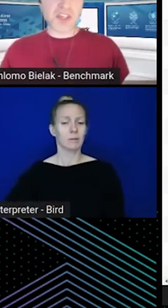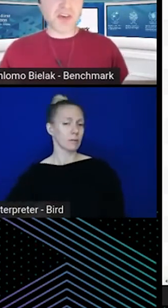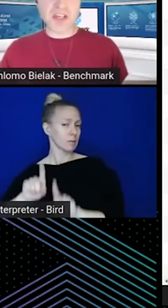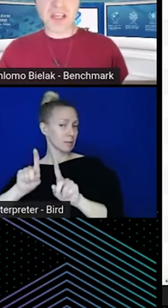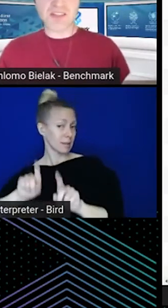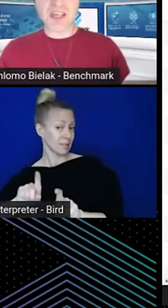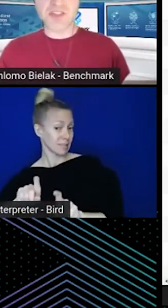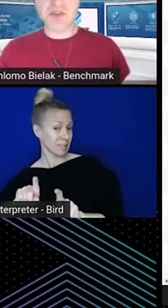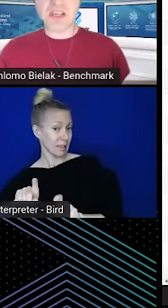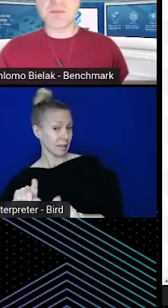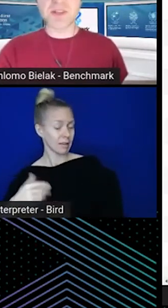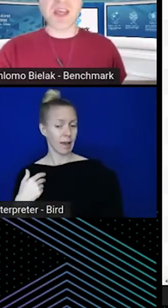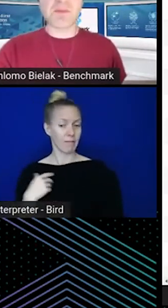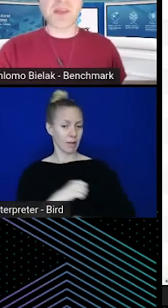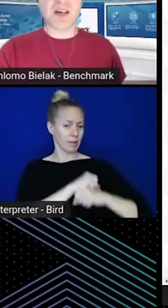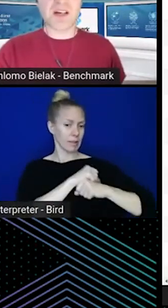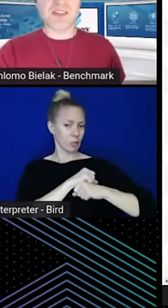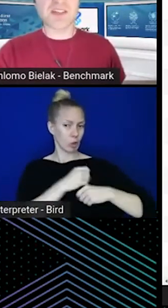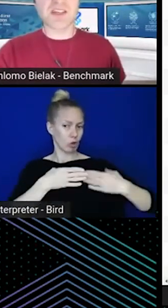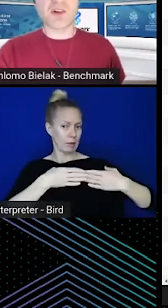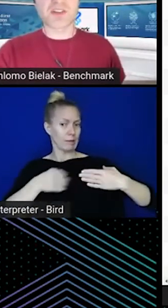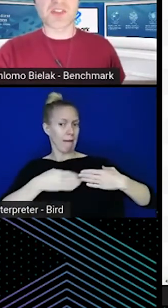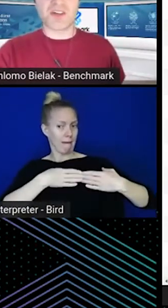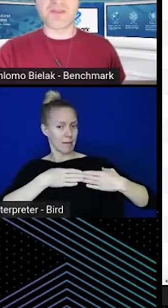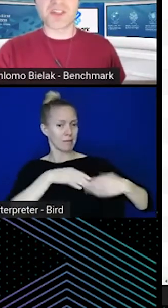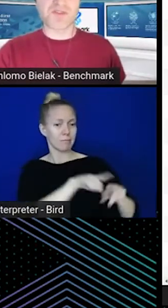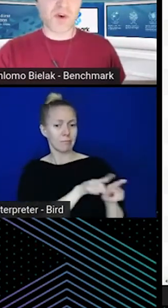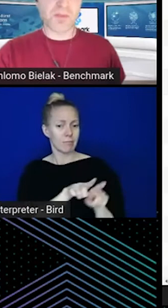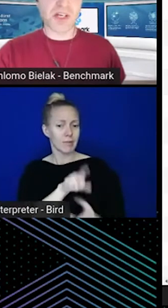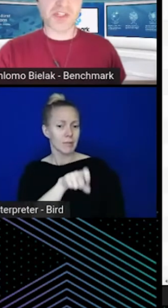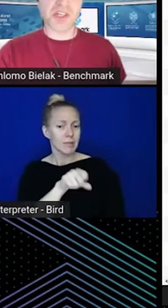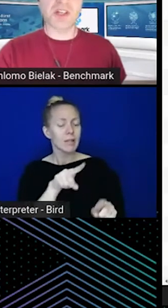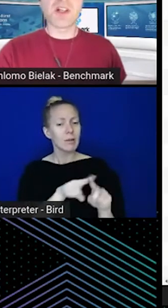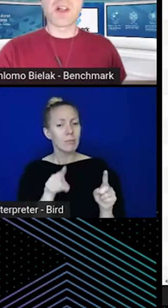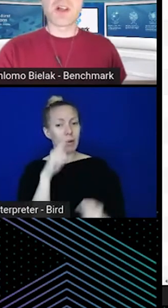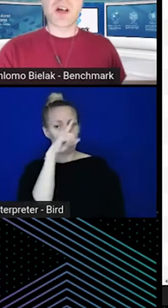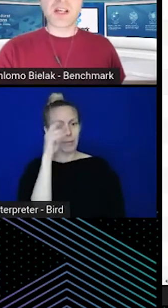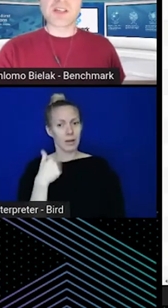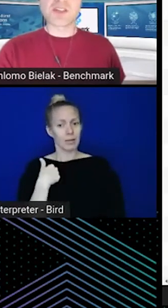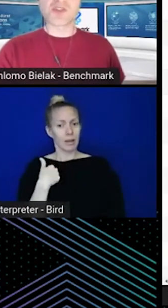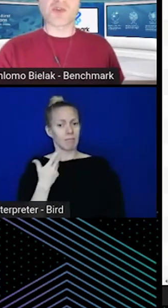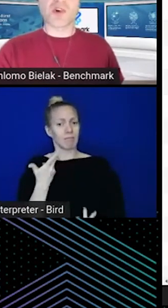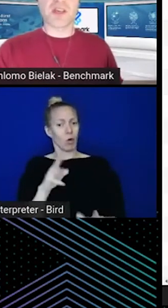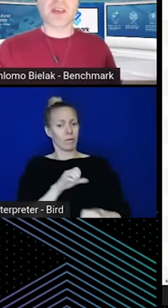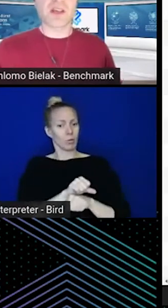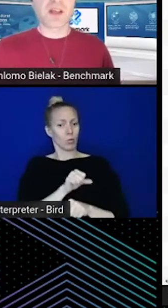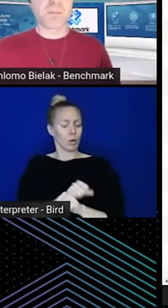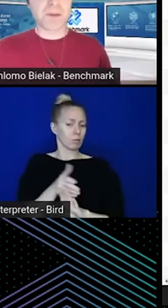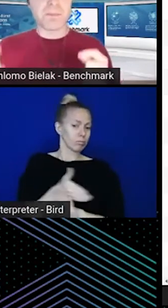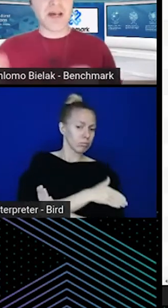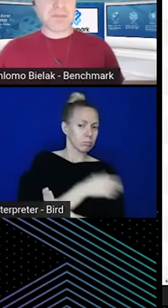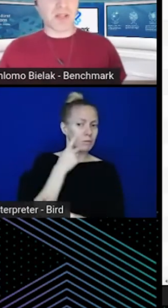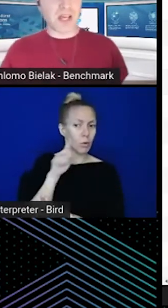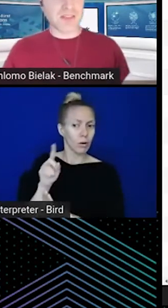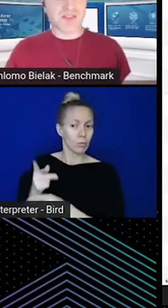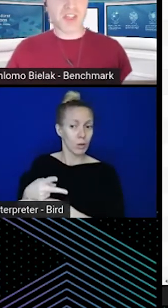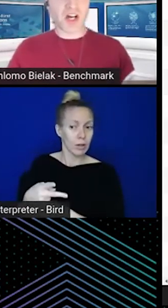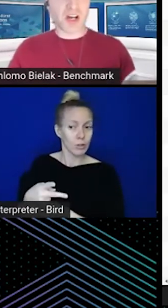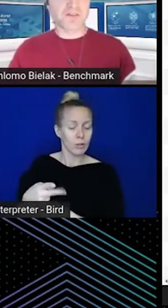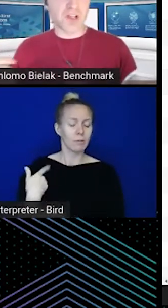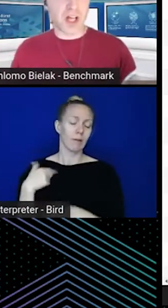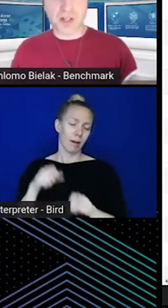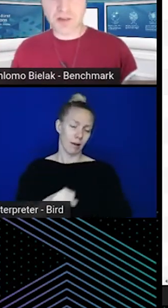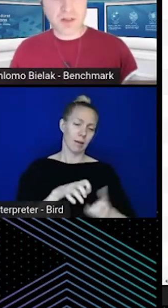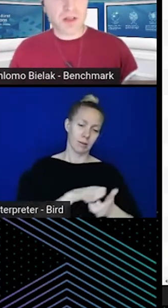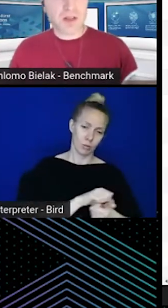having security gates as you need. But then because I did all this confidence for production, I can destroy, but pipelines